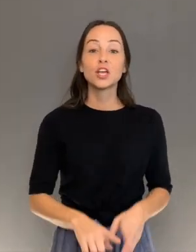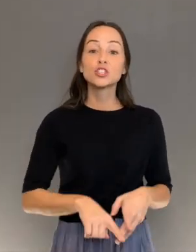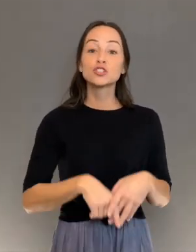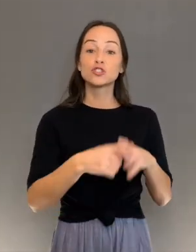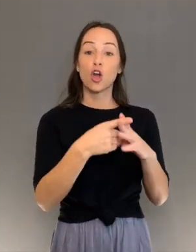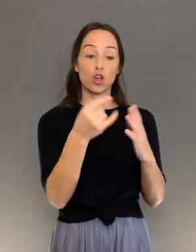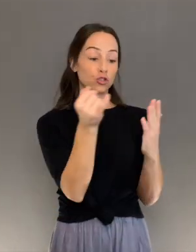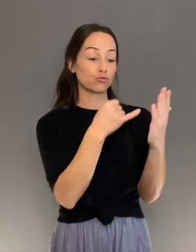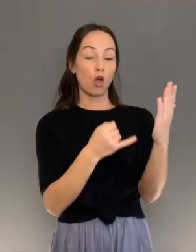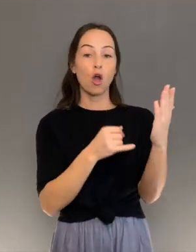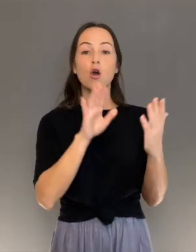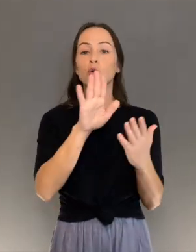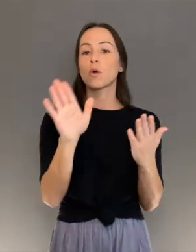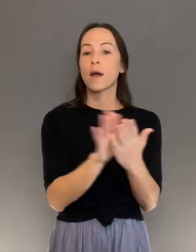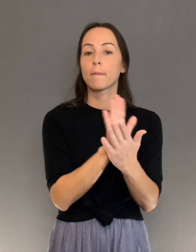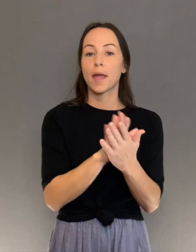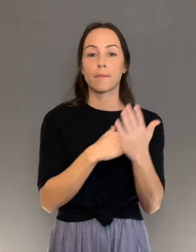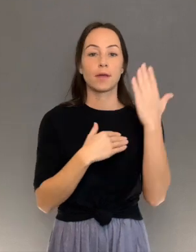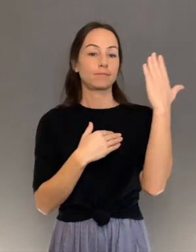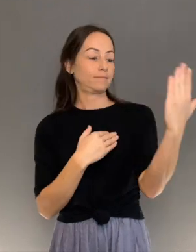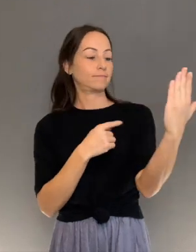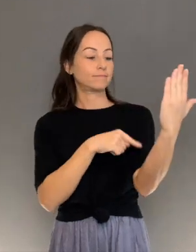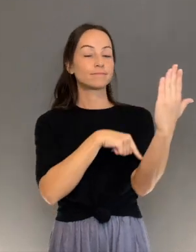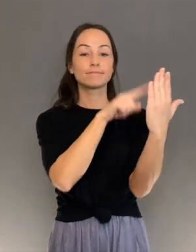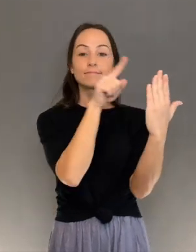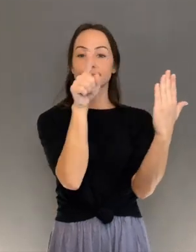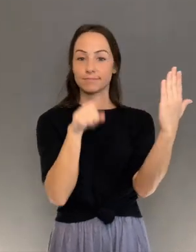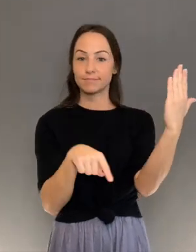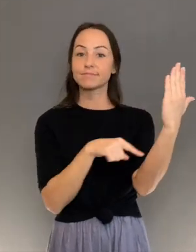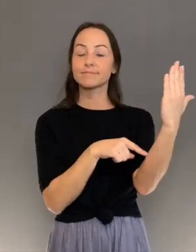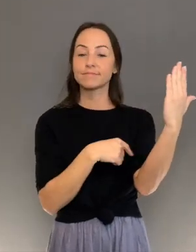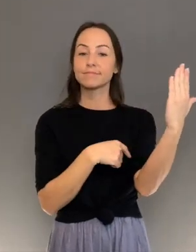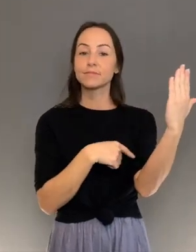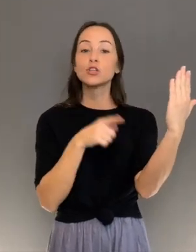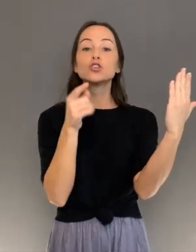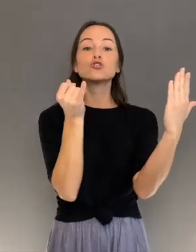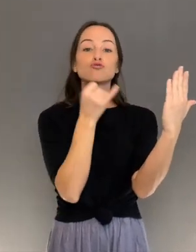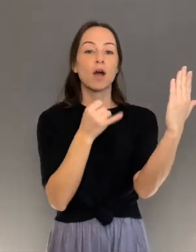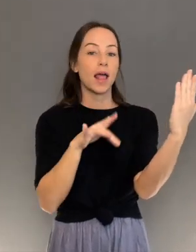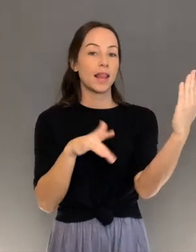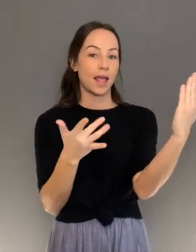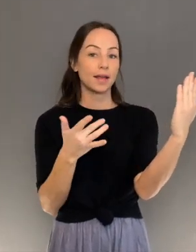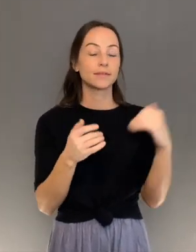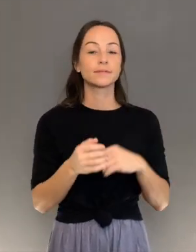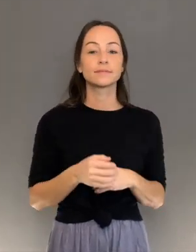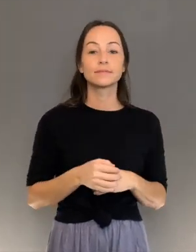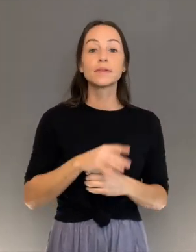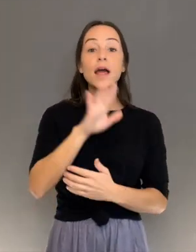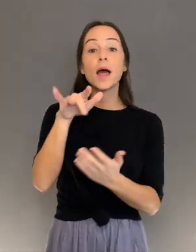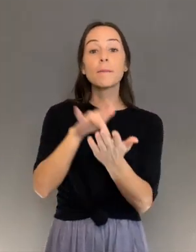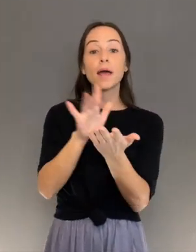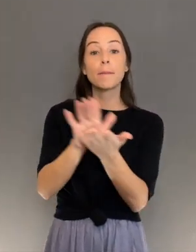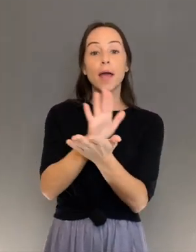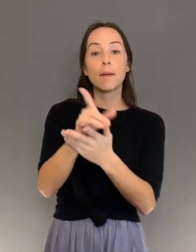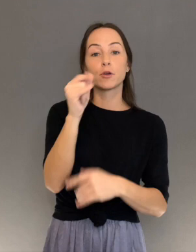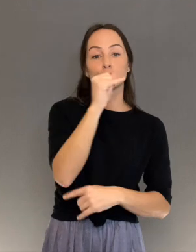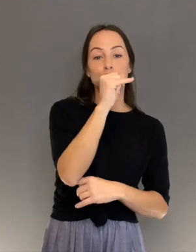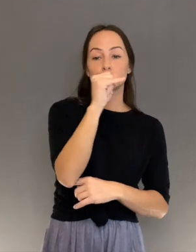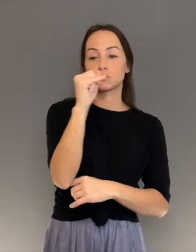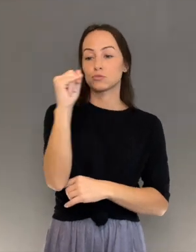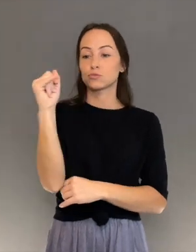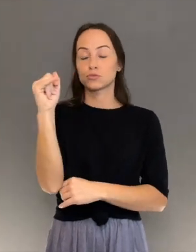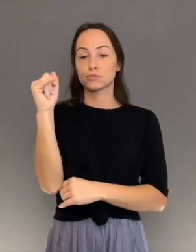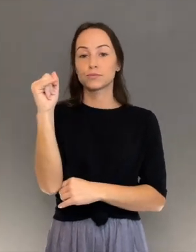To start your guitar drawing, position your paper so that it stands tall. Draw lightly a line in the middle of your paper.